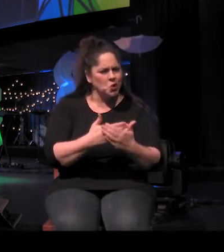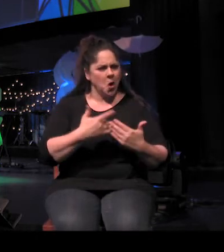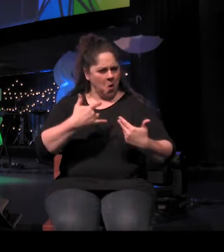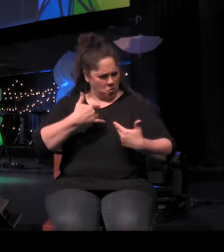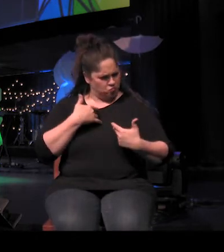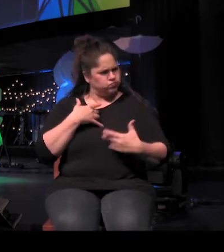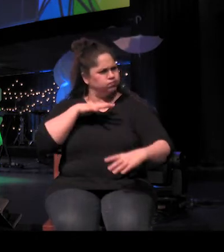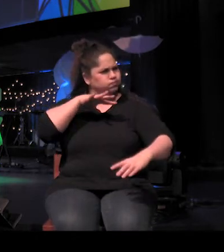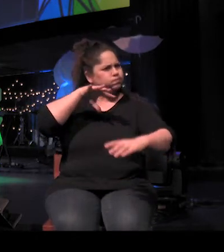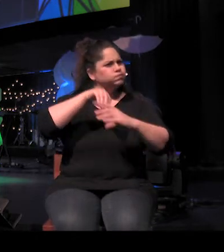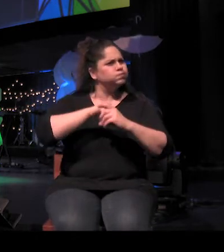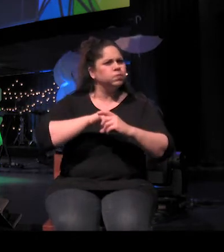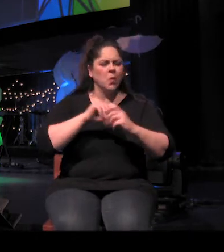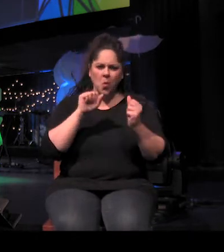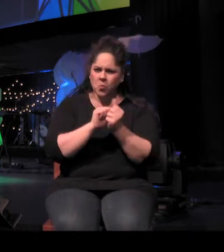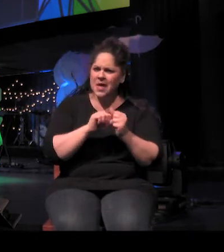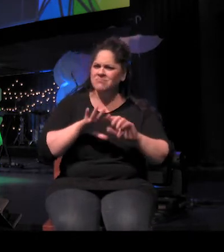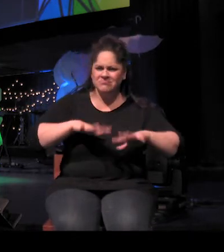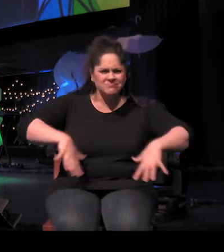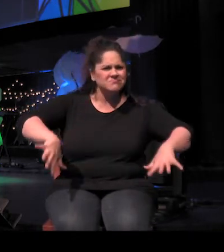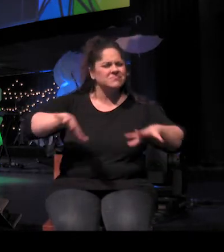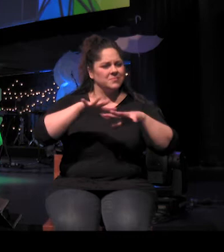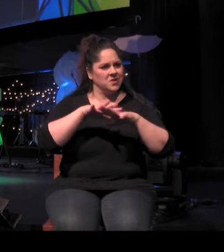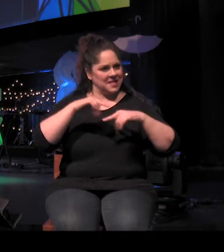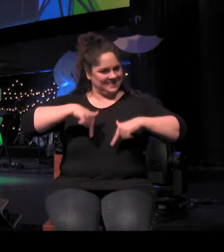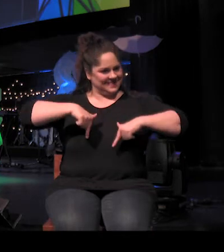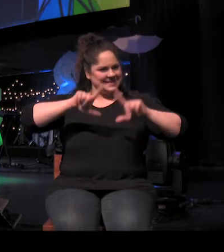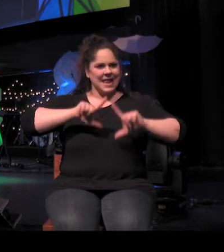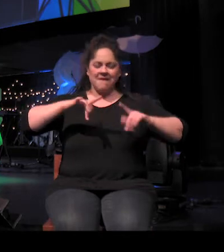society. I think that's a great characteristic of this county.